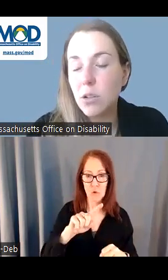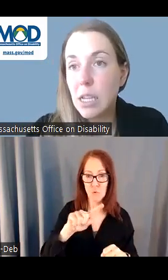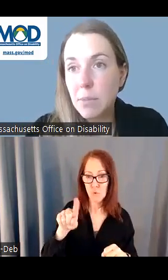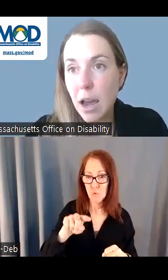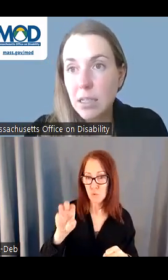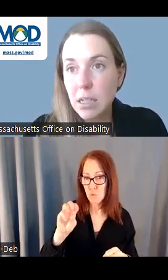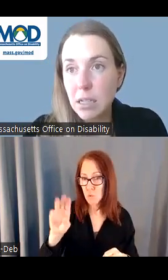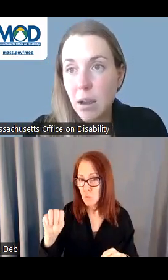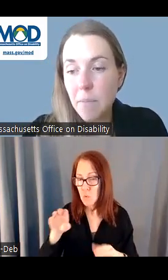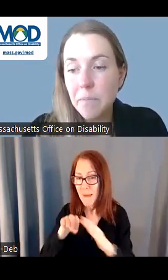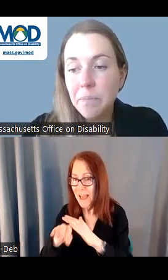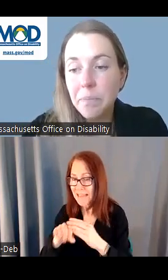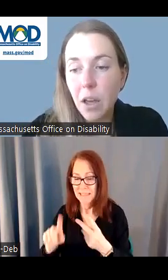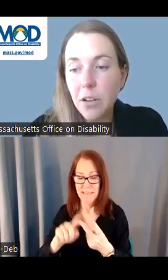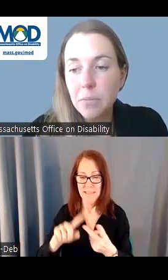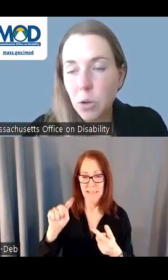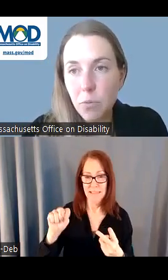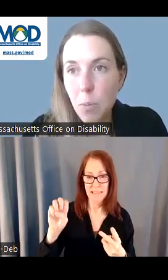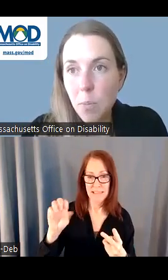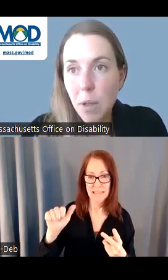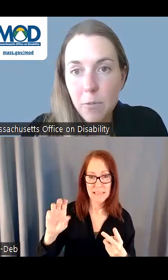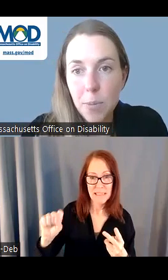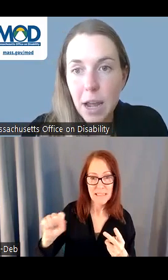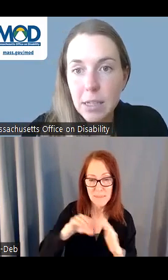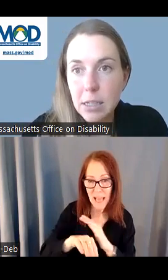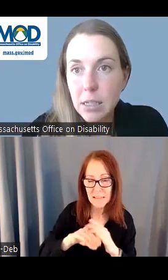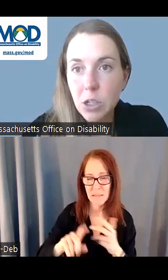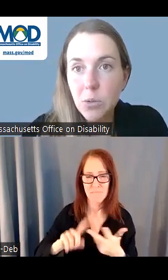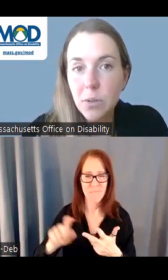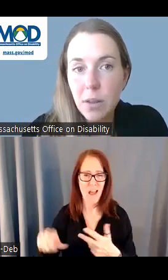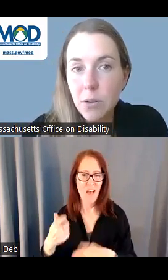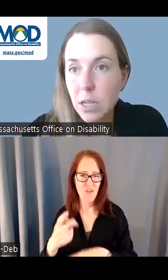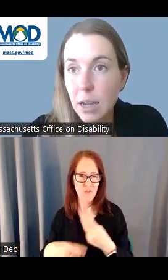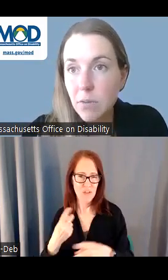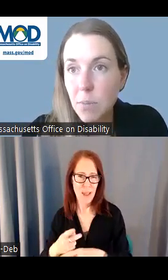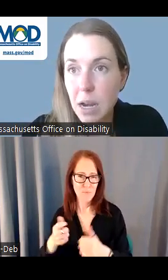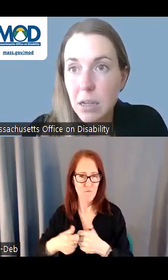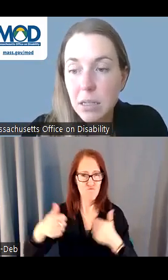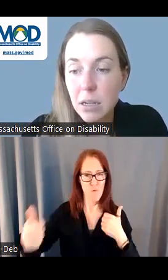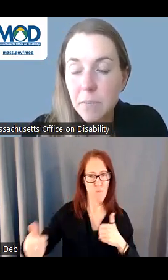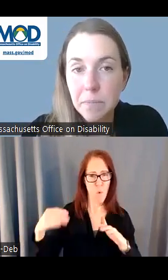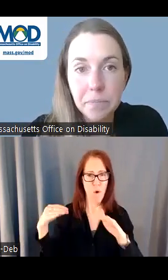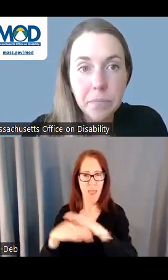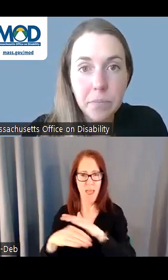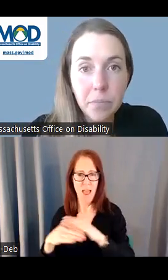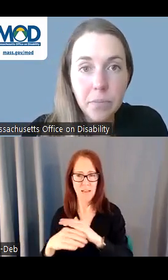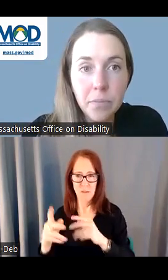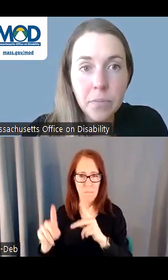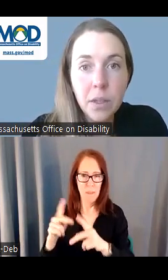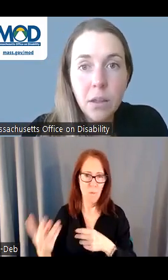access or Teams access, other sort of remote platform access to those kinds of meetings.